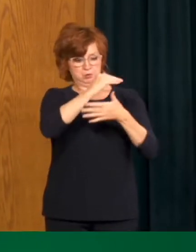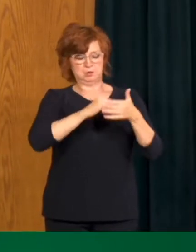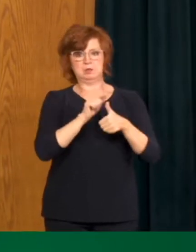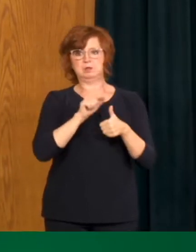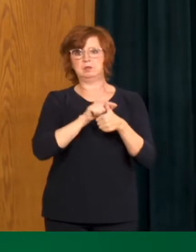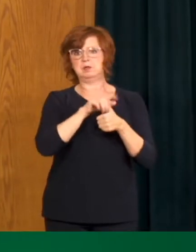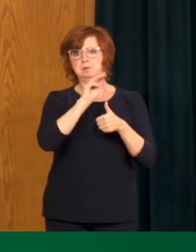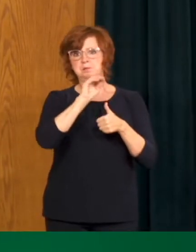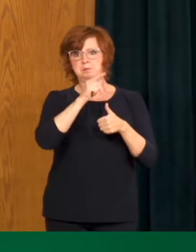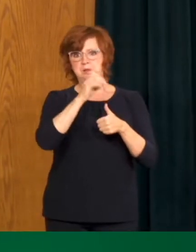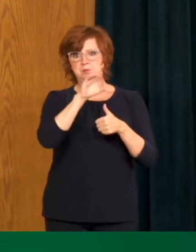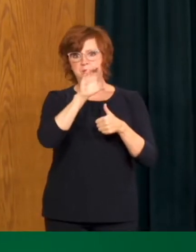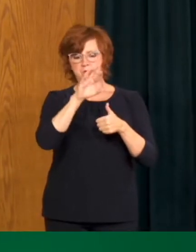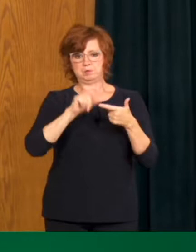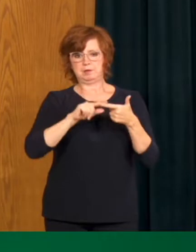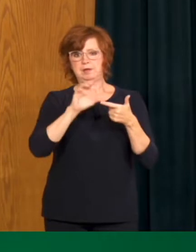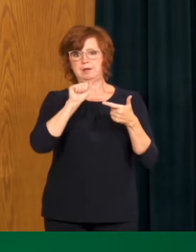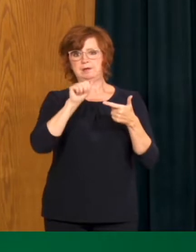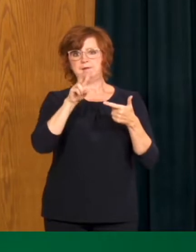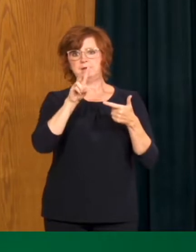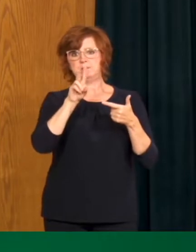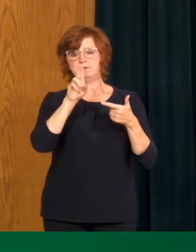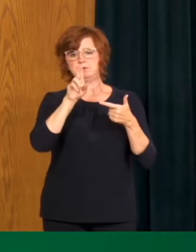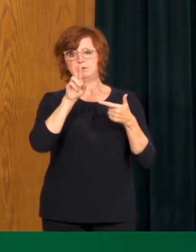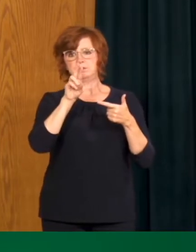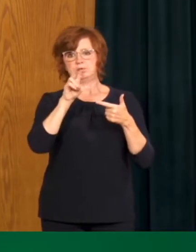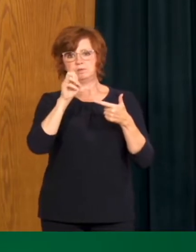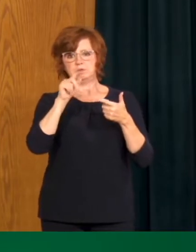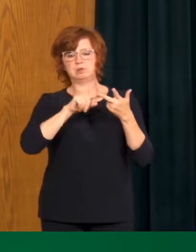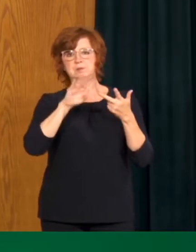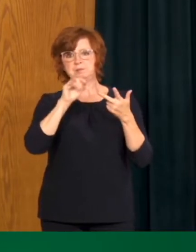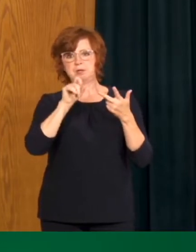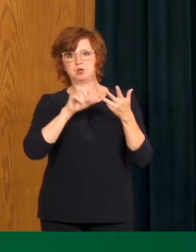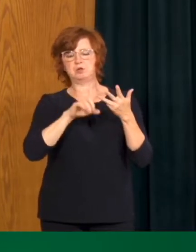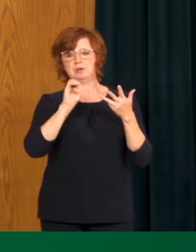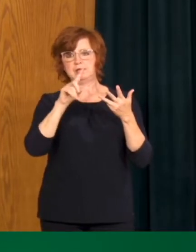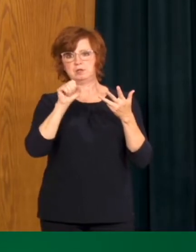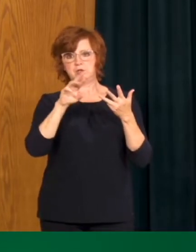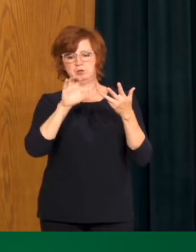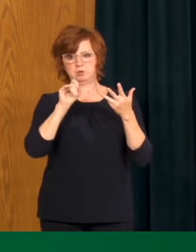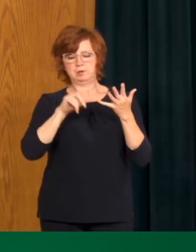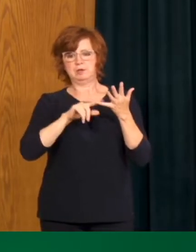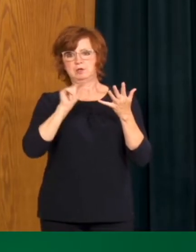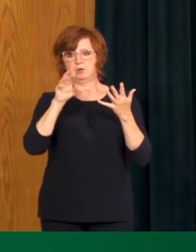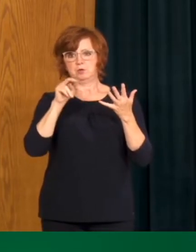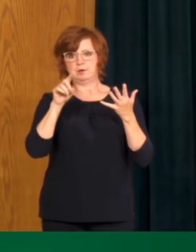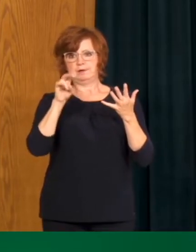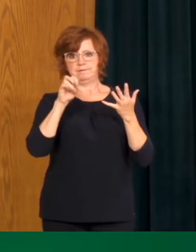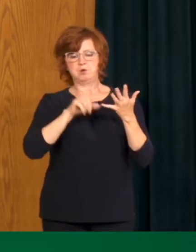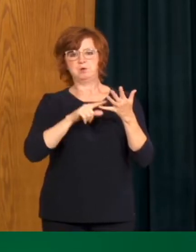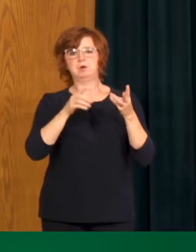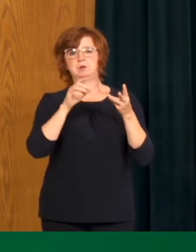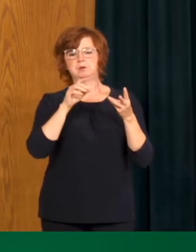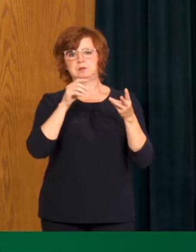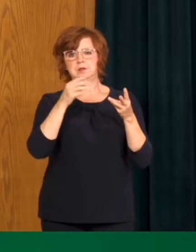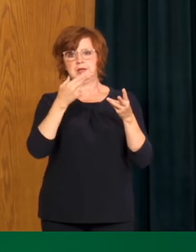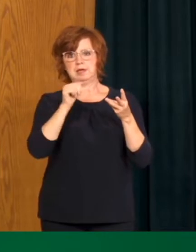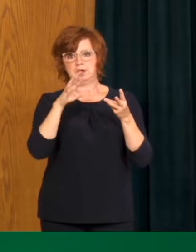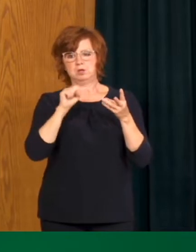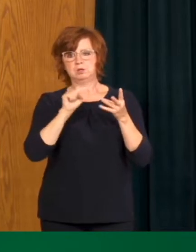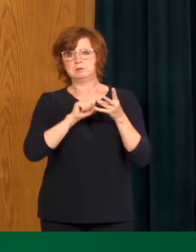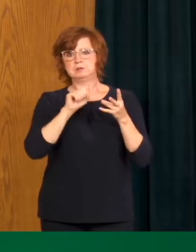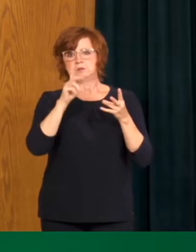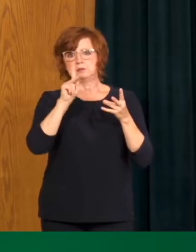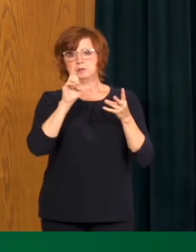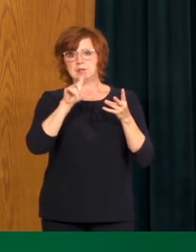The RMs of Maple Creek, Auvergne, Bigger, Eagle Creek, Grandview, Harris, Kelross, Lac